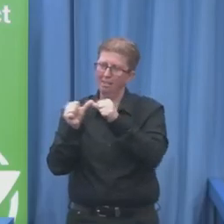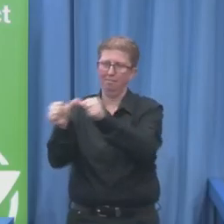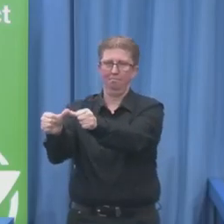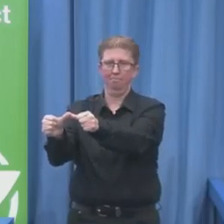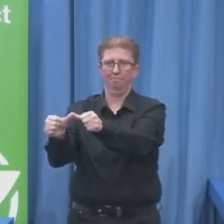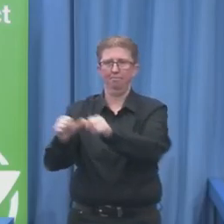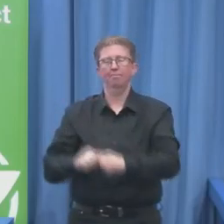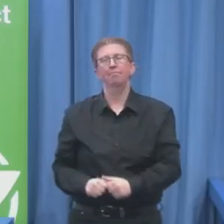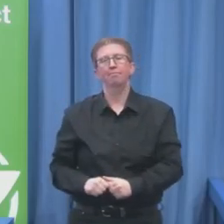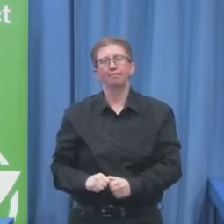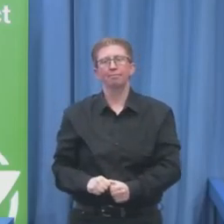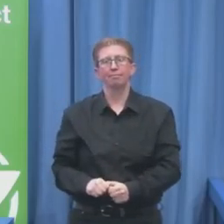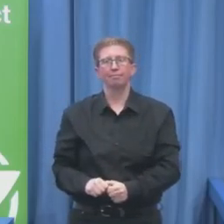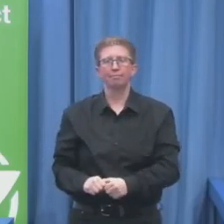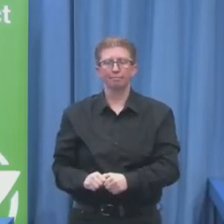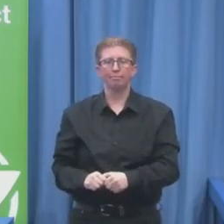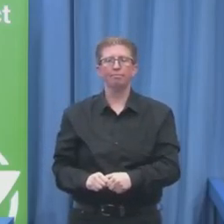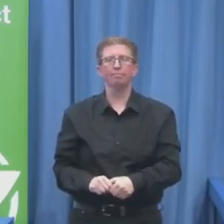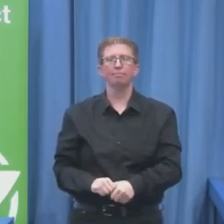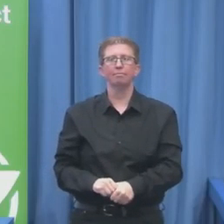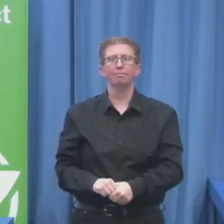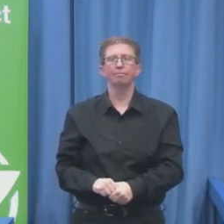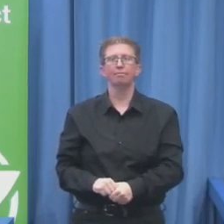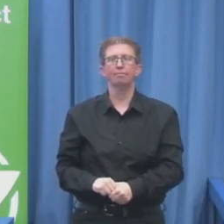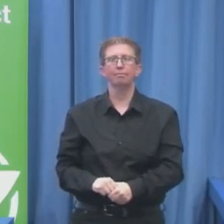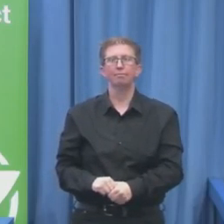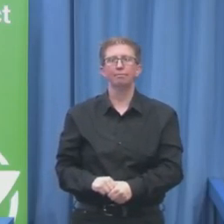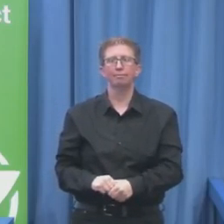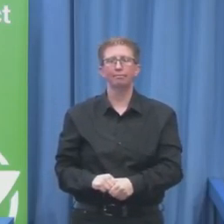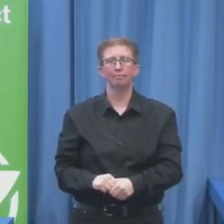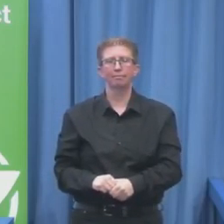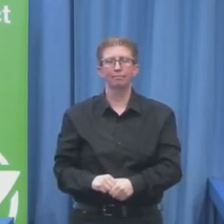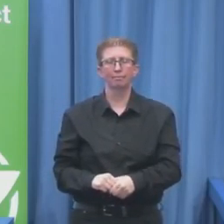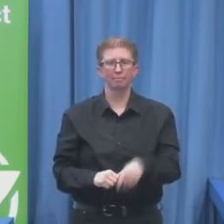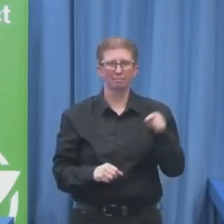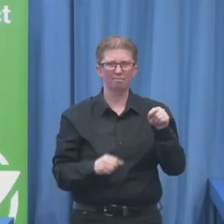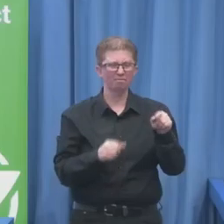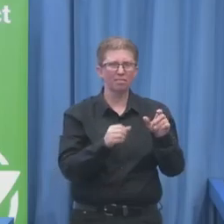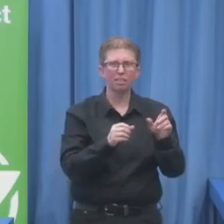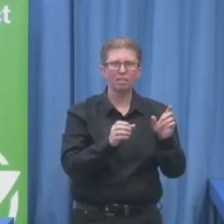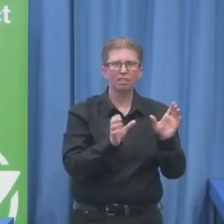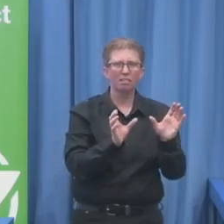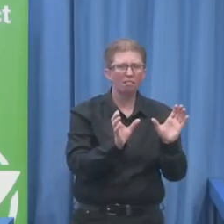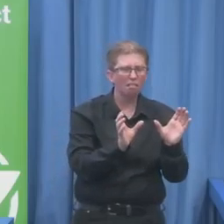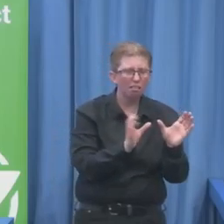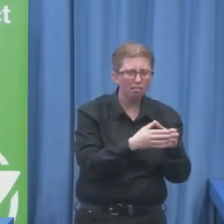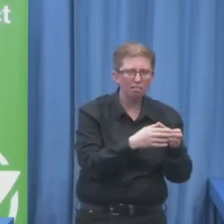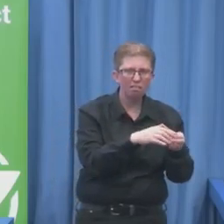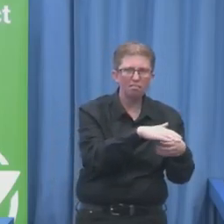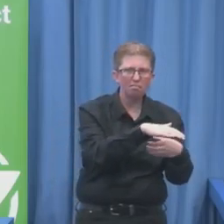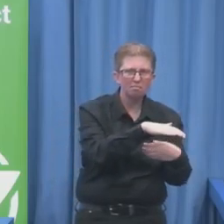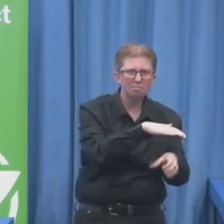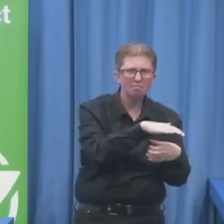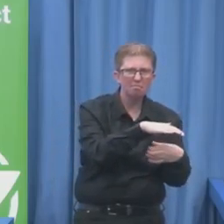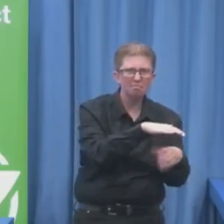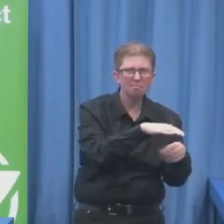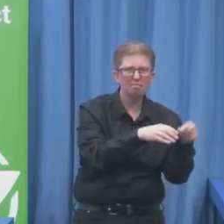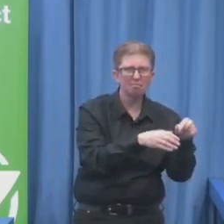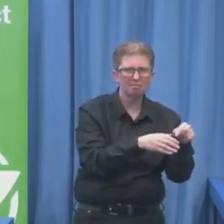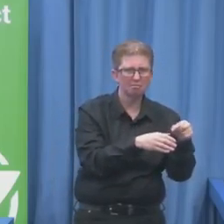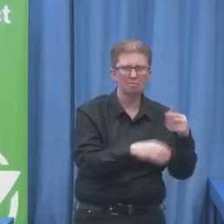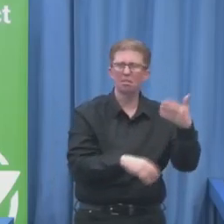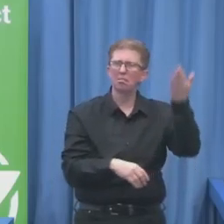sheltered places, and that's what will make a difference if you wanna help people find their own